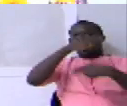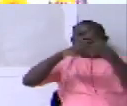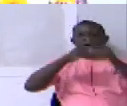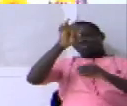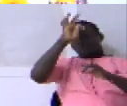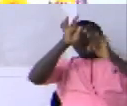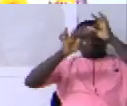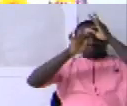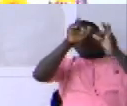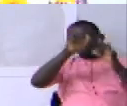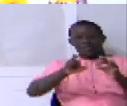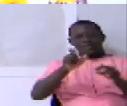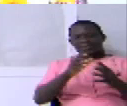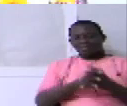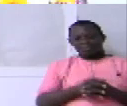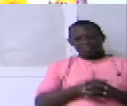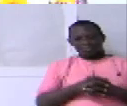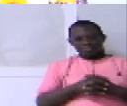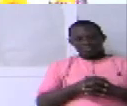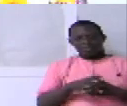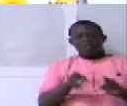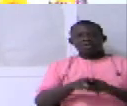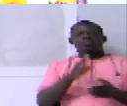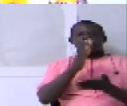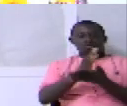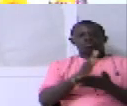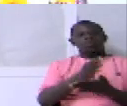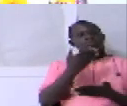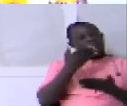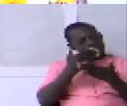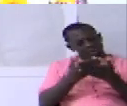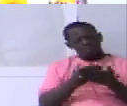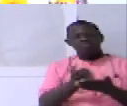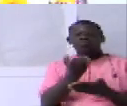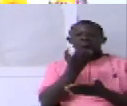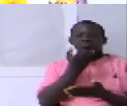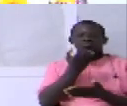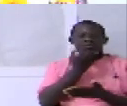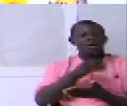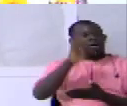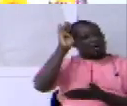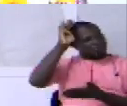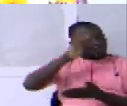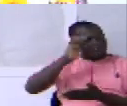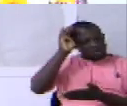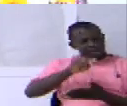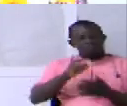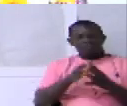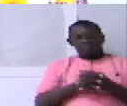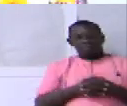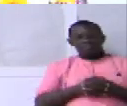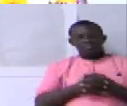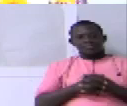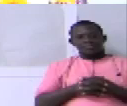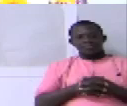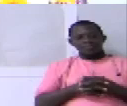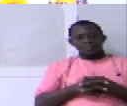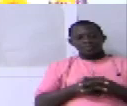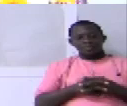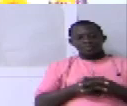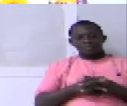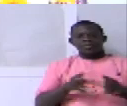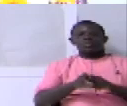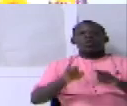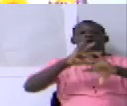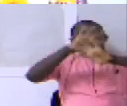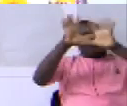lombali yawo manke dalilatide. So definitely I'm apologizing wototonya mbe bolo saila mbe danila mbe hake danila